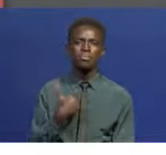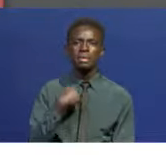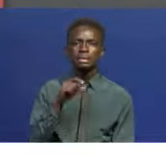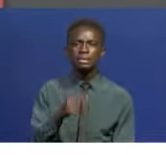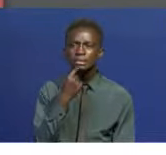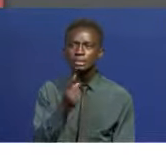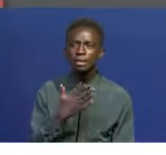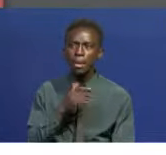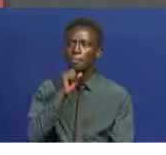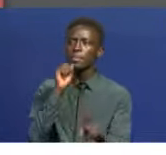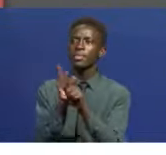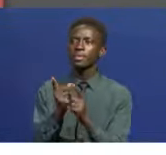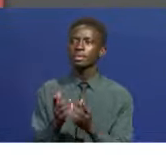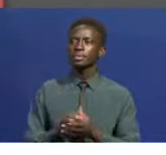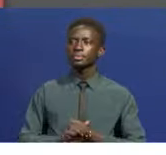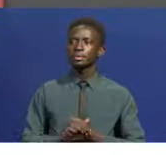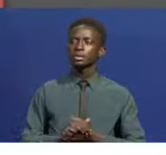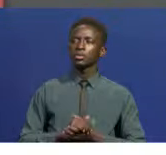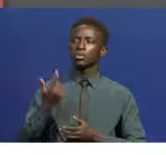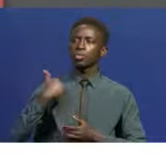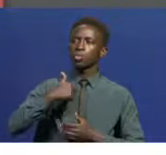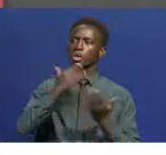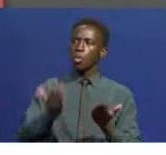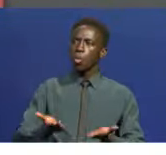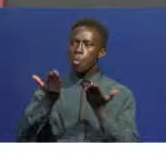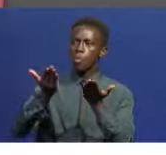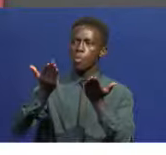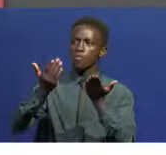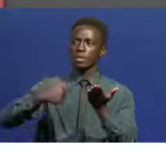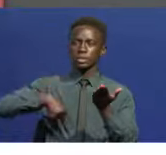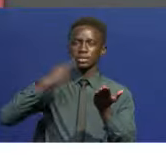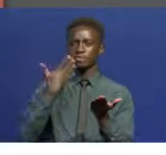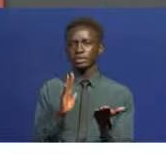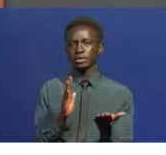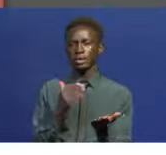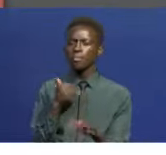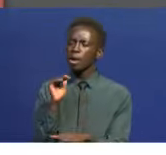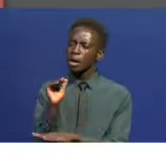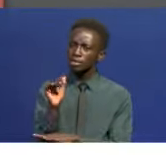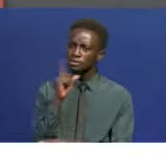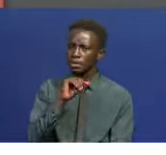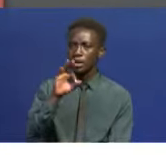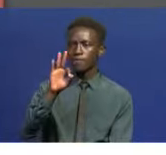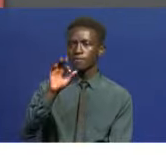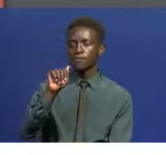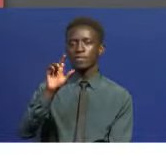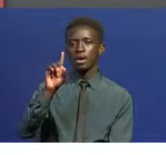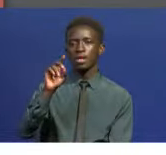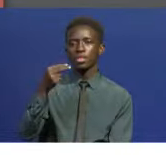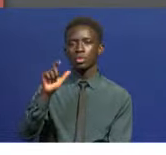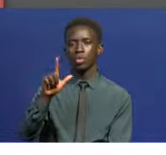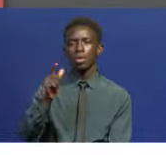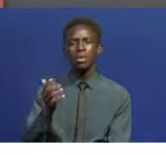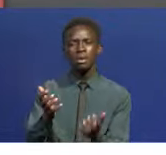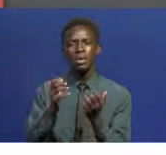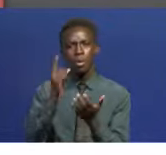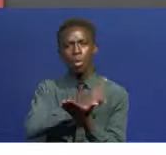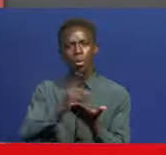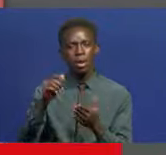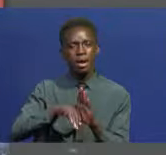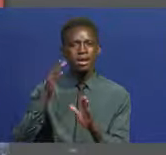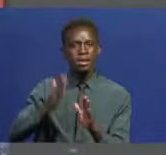brother. We have offered ourselves. I've also requested the Fazul that we need a week in Naivasha to look